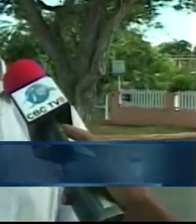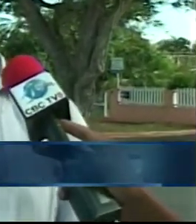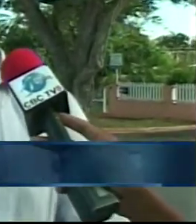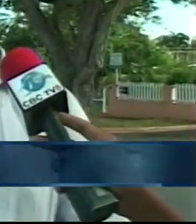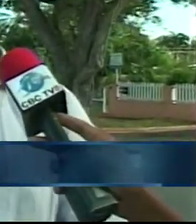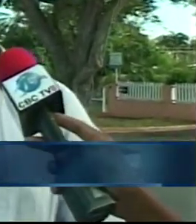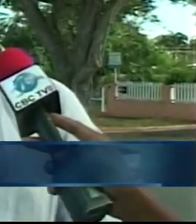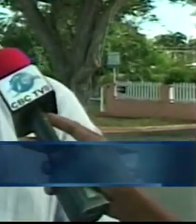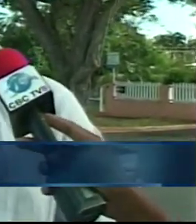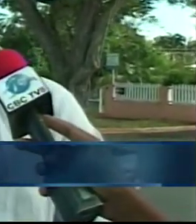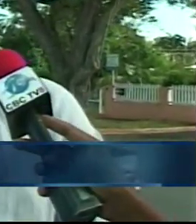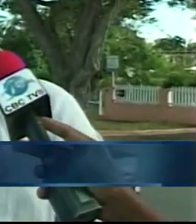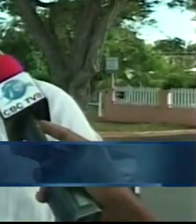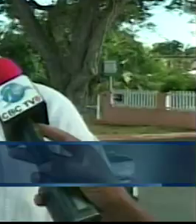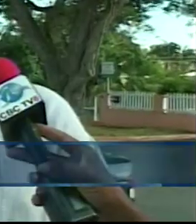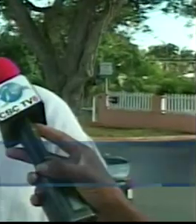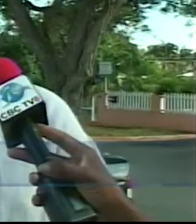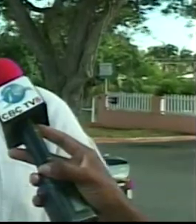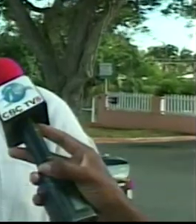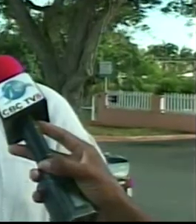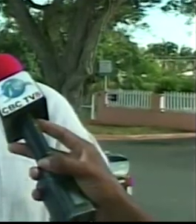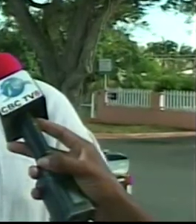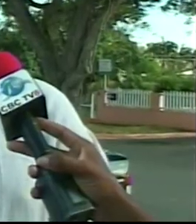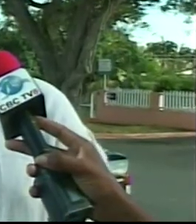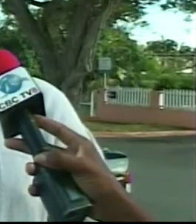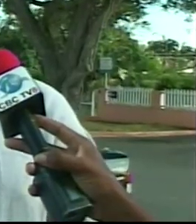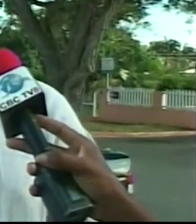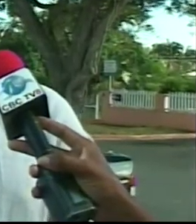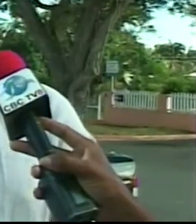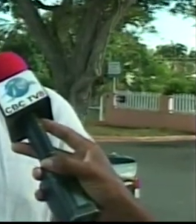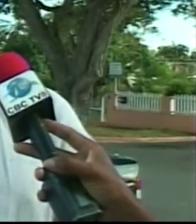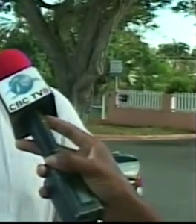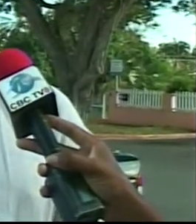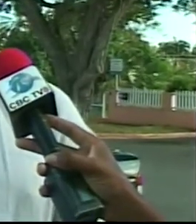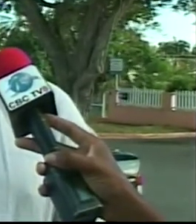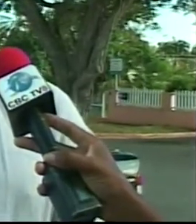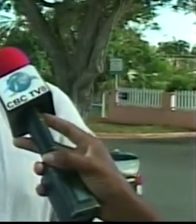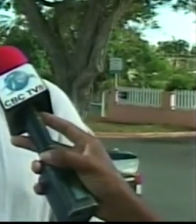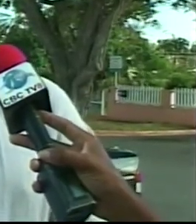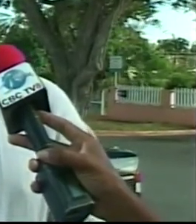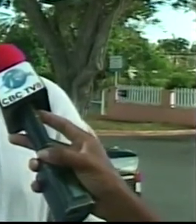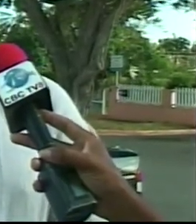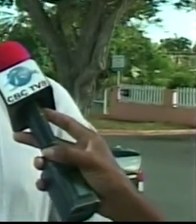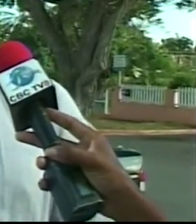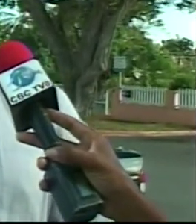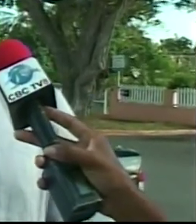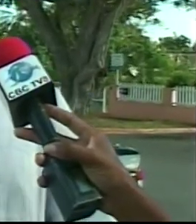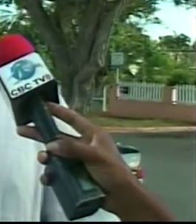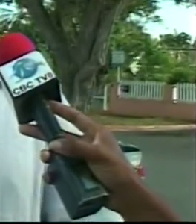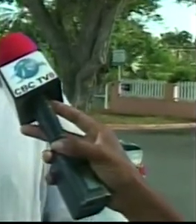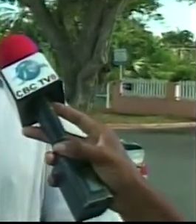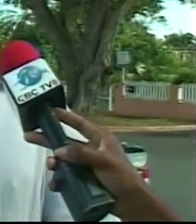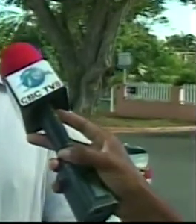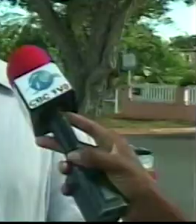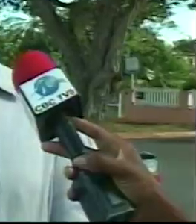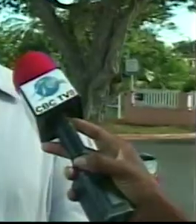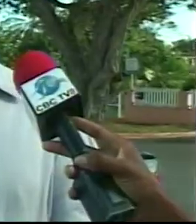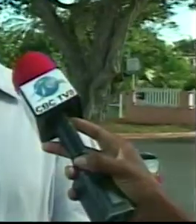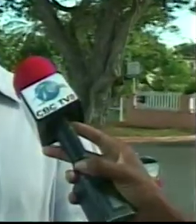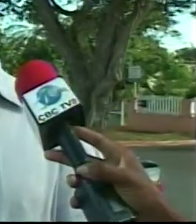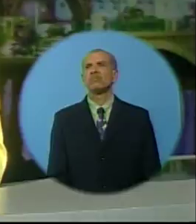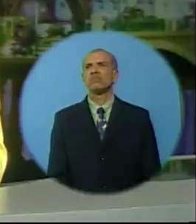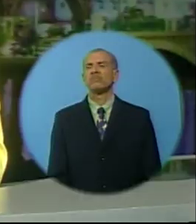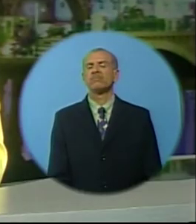though the space there was very limited, it taught me to think on what to do before I actually react to the